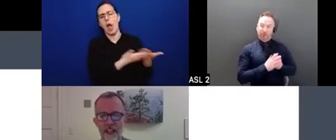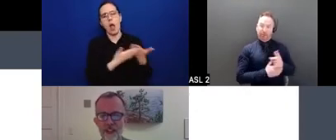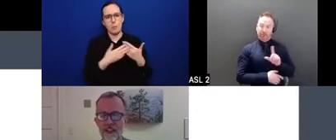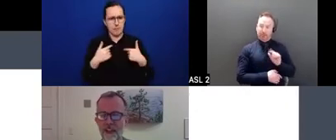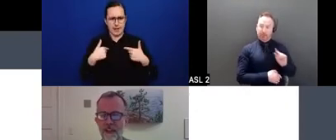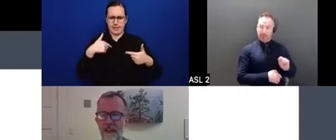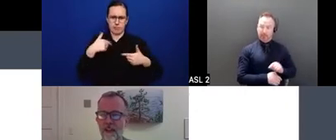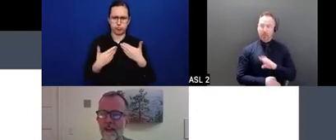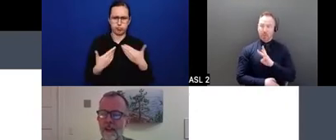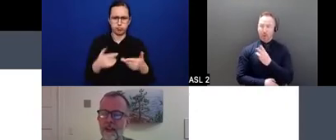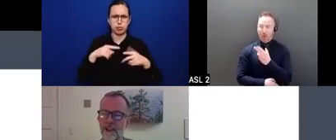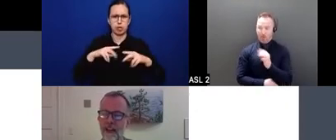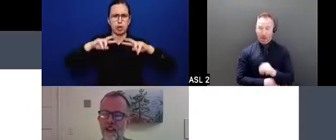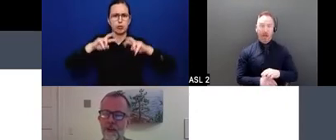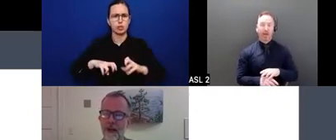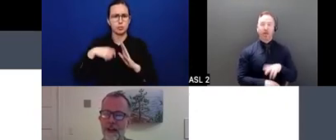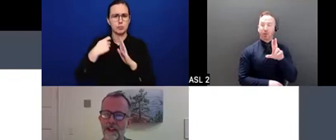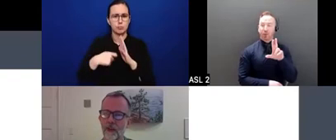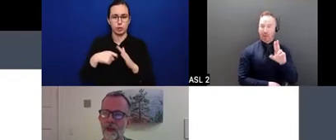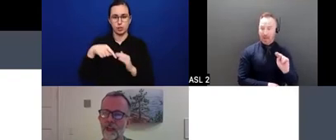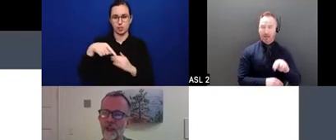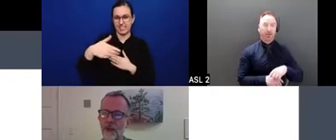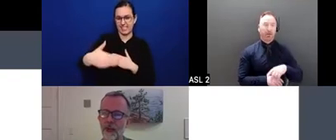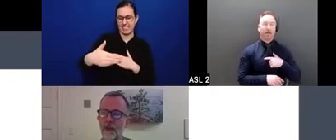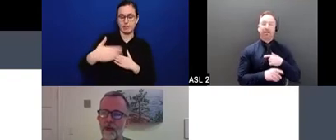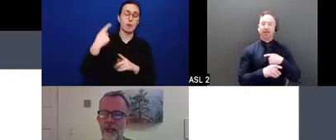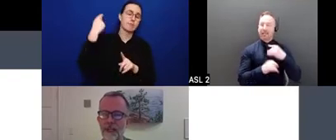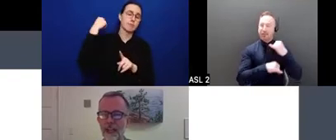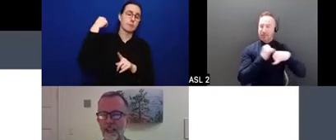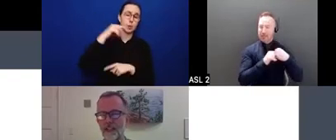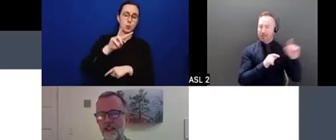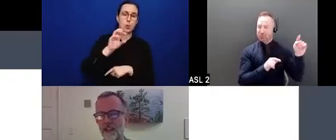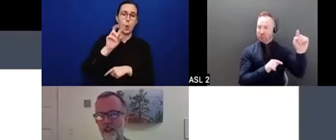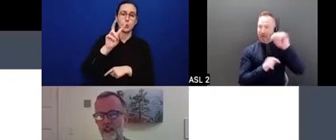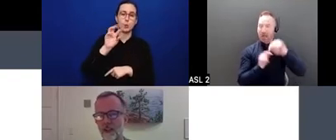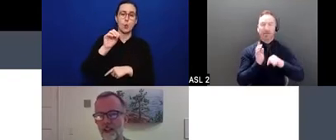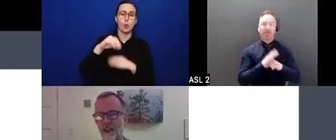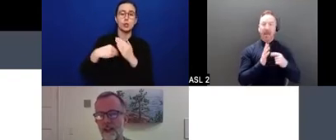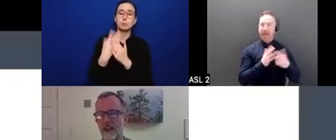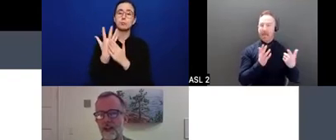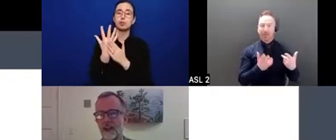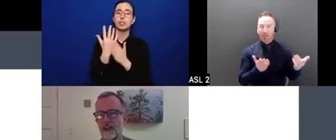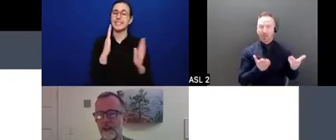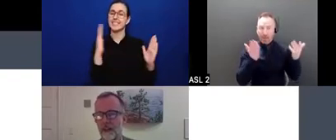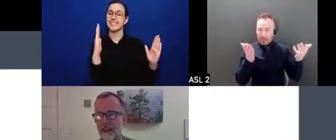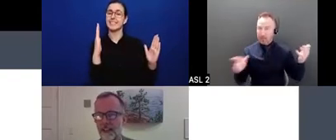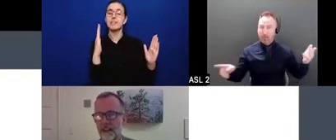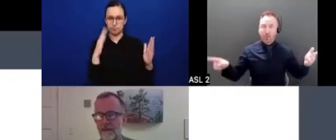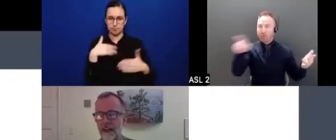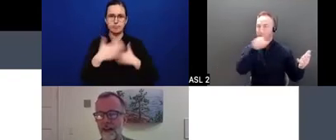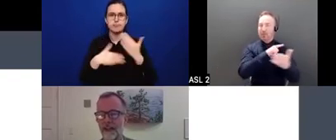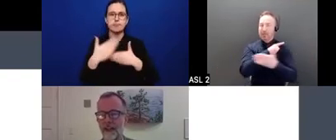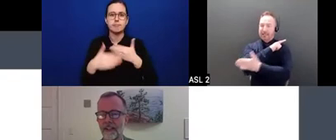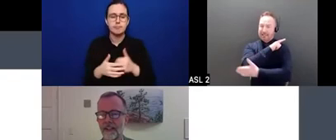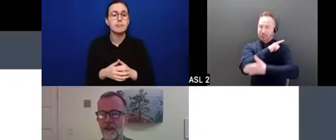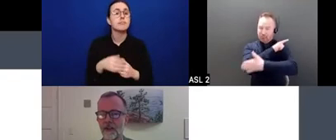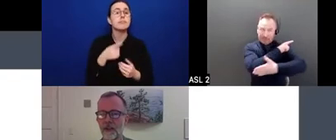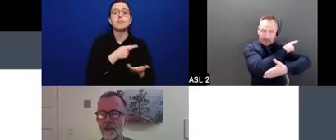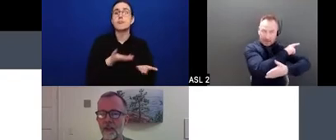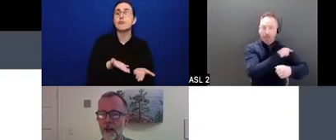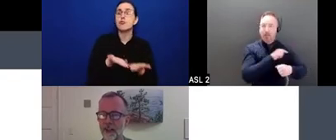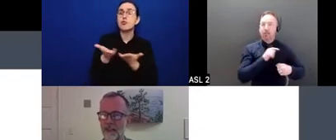United Nations, and other international bodies were issuing recommendations to countries, identifying the needs